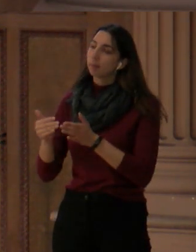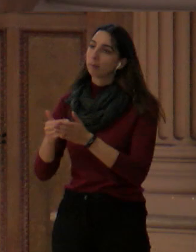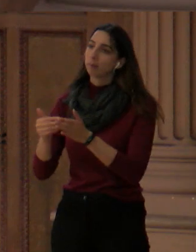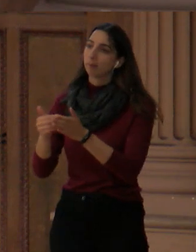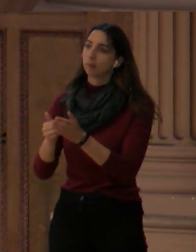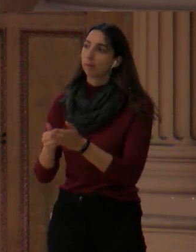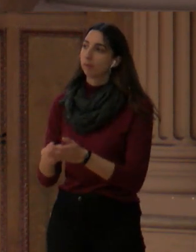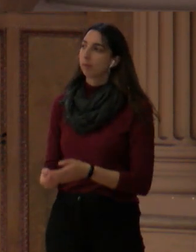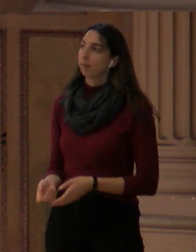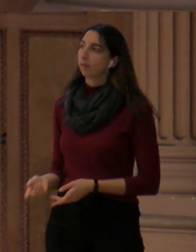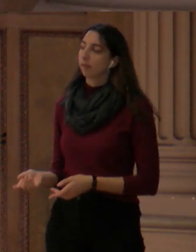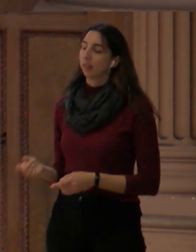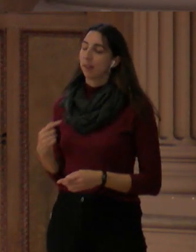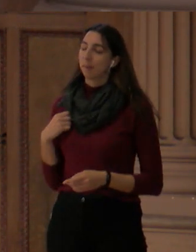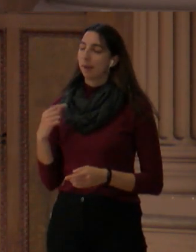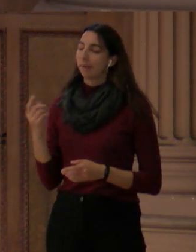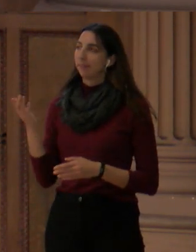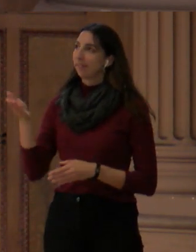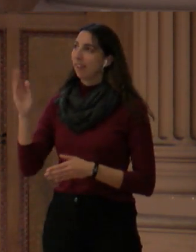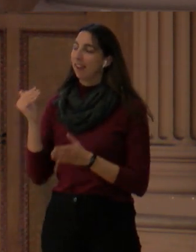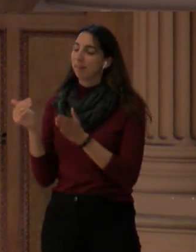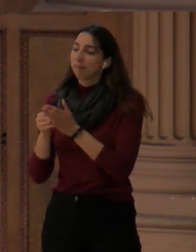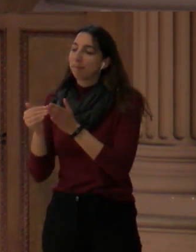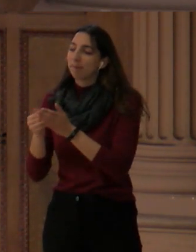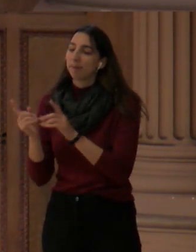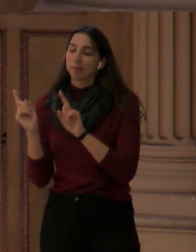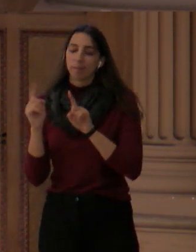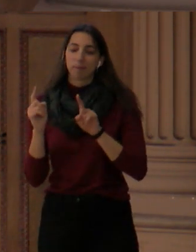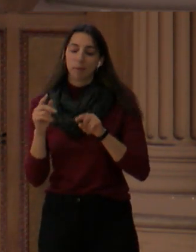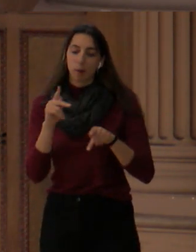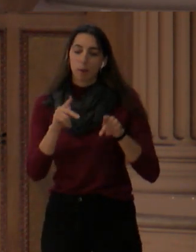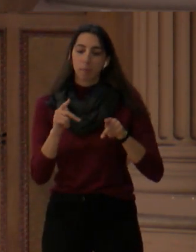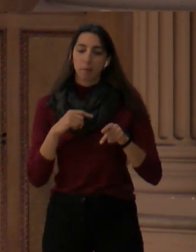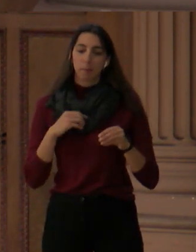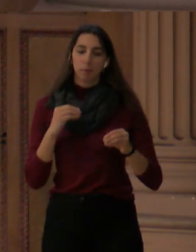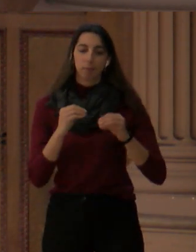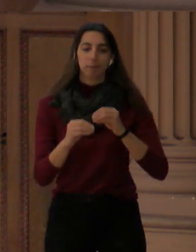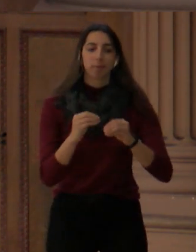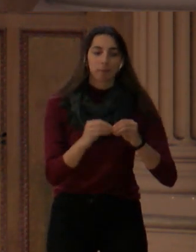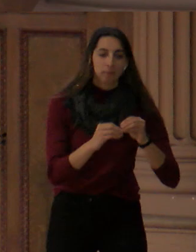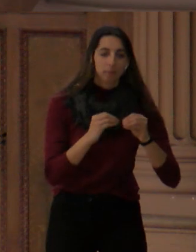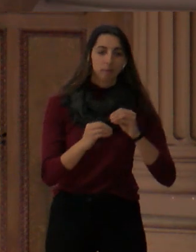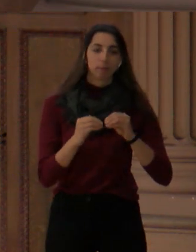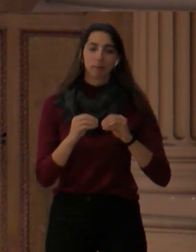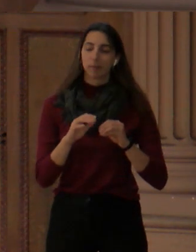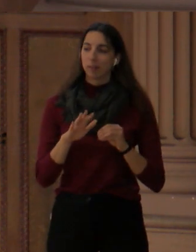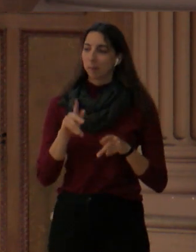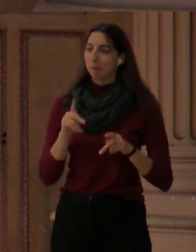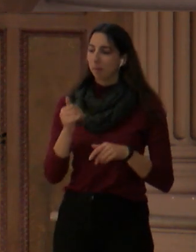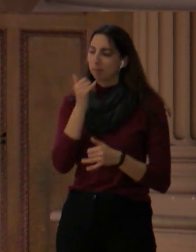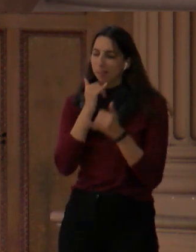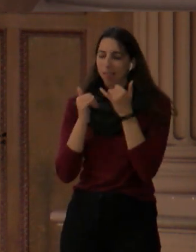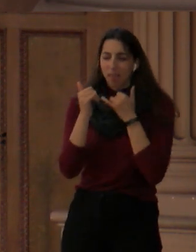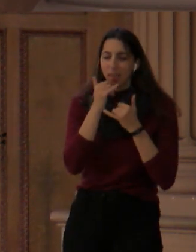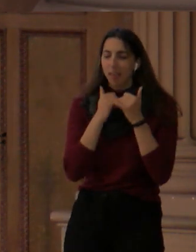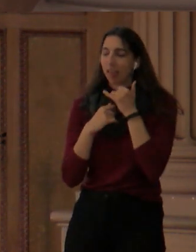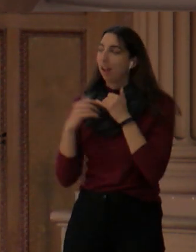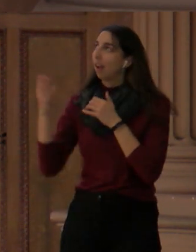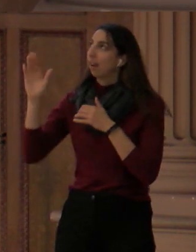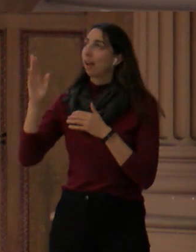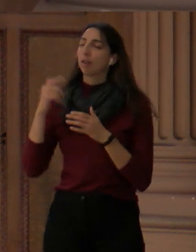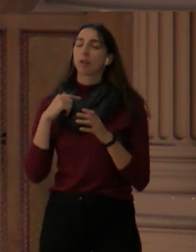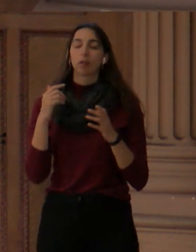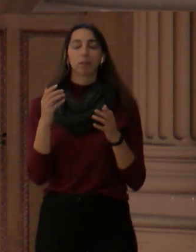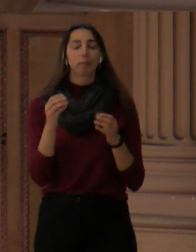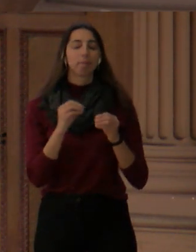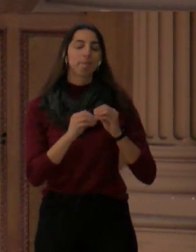people to help clean up the messes that they've made. And so 1 Samuel 12, verse 14, God made this deal with